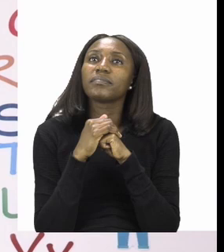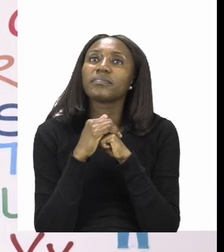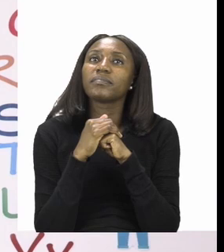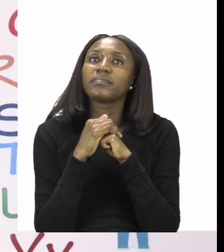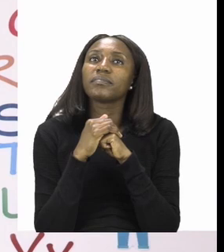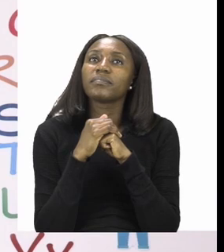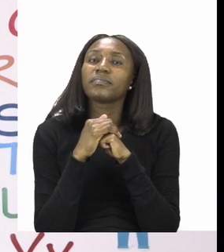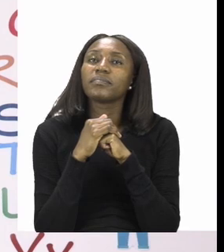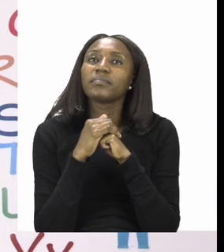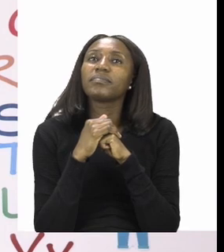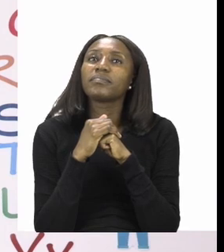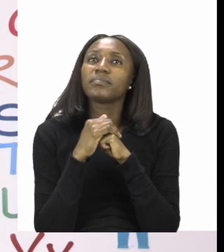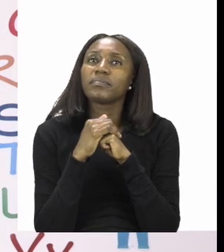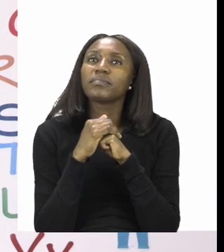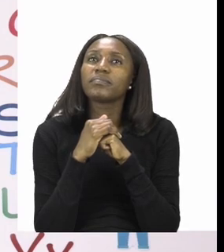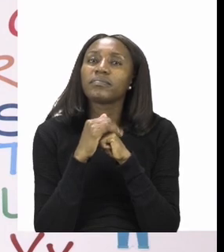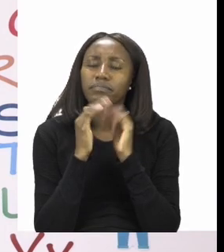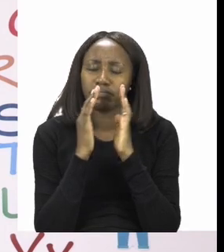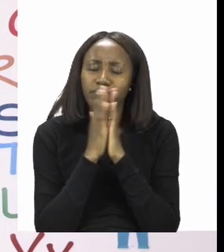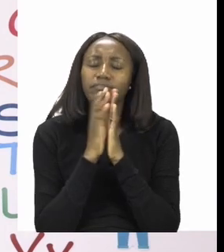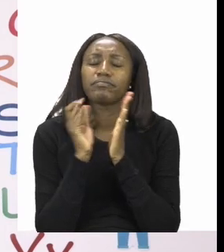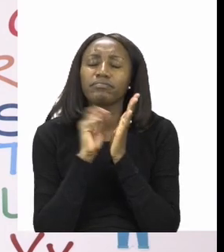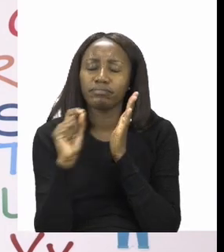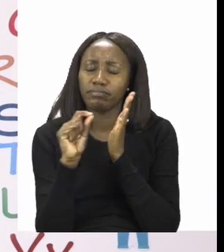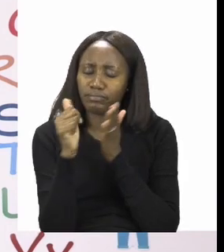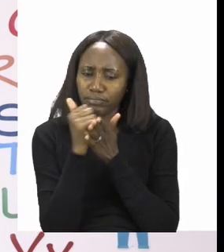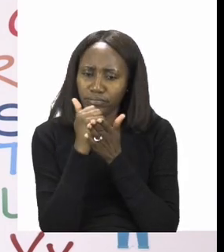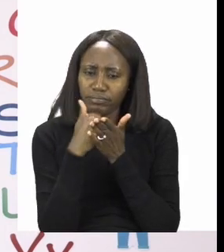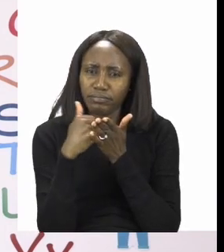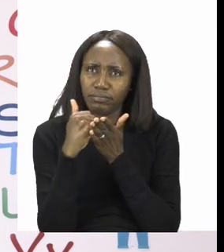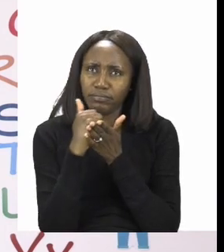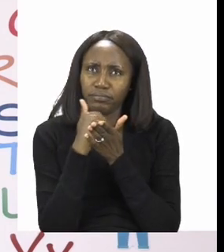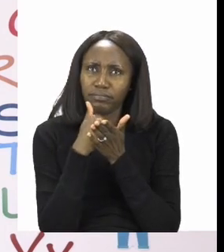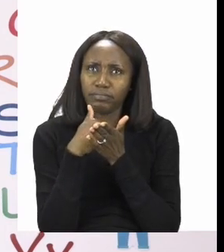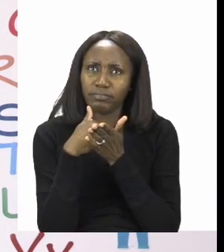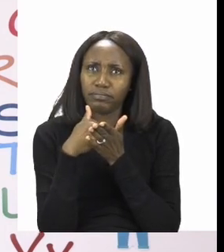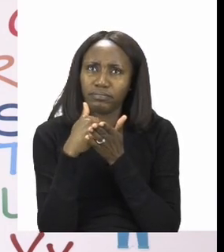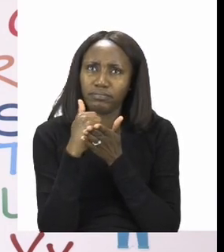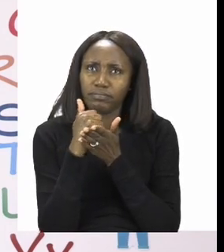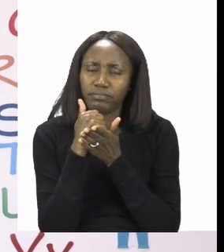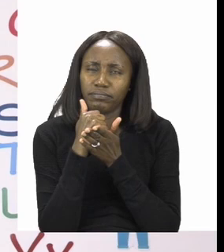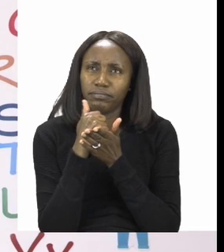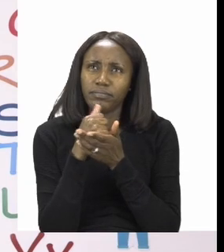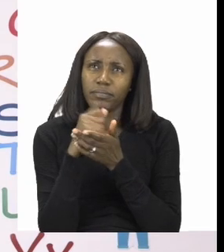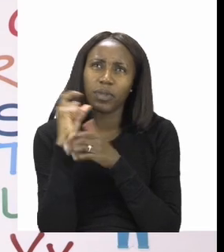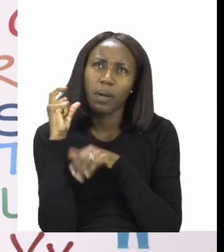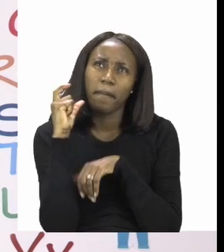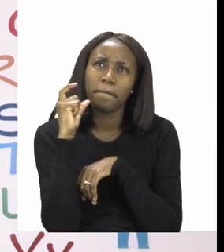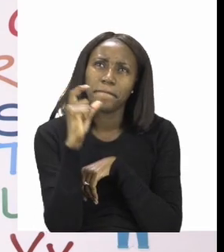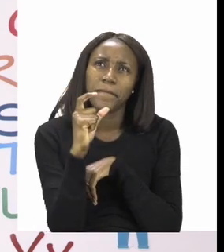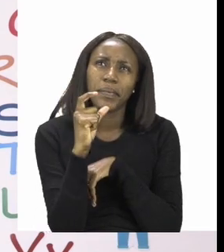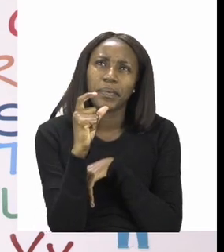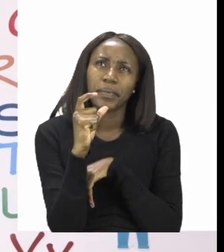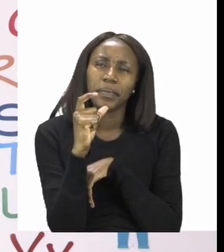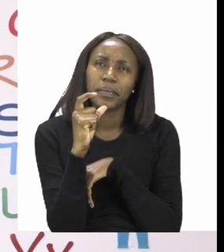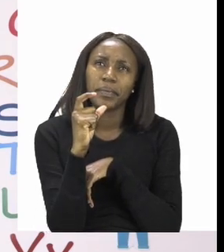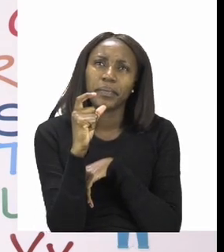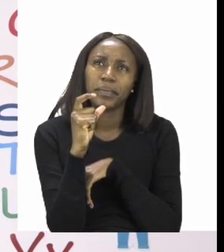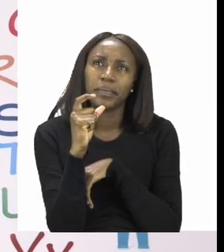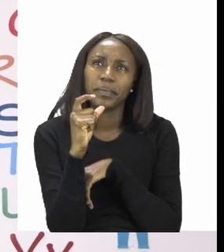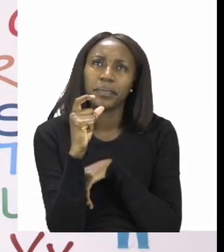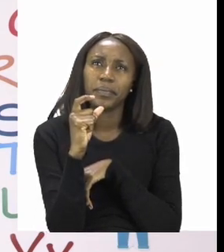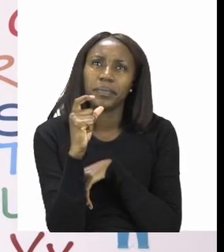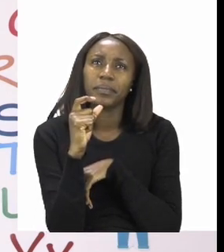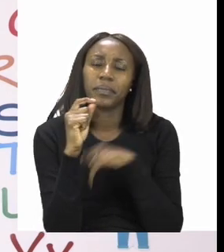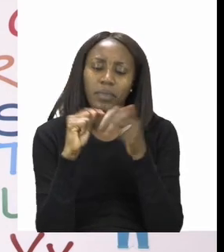Make sure that when you're writing your sentences, boys and girls, you put your capital letter at the beginning and then your